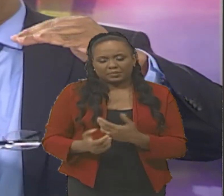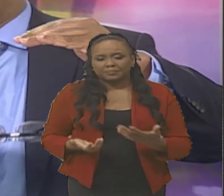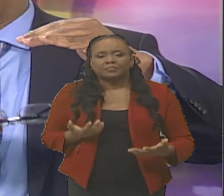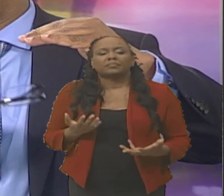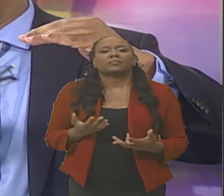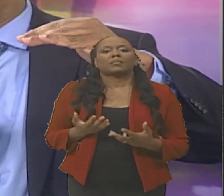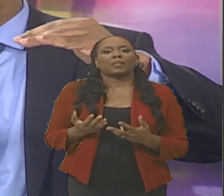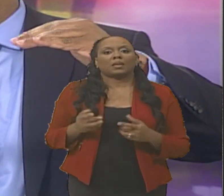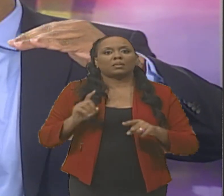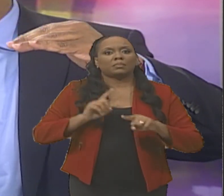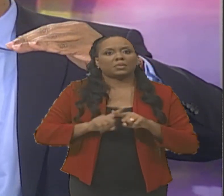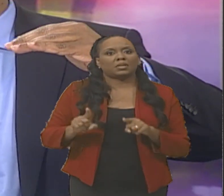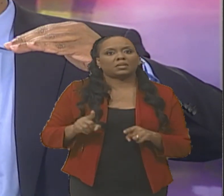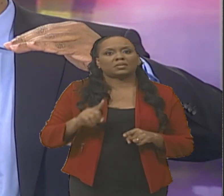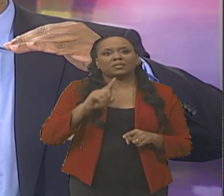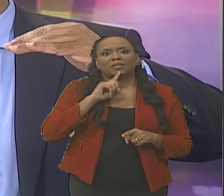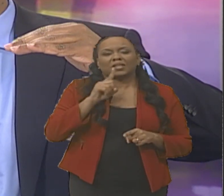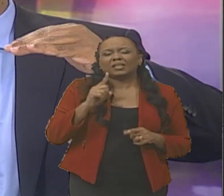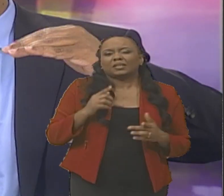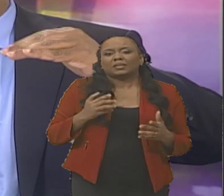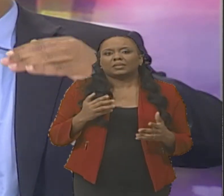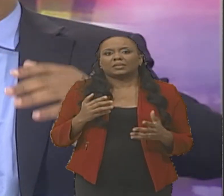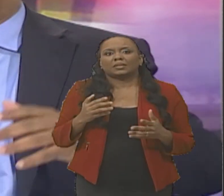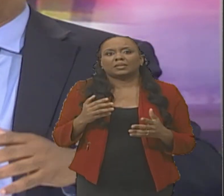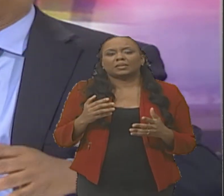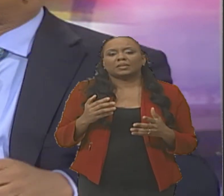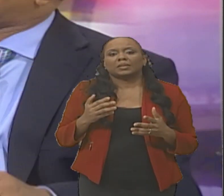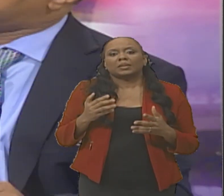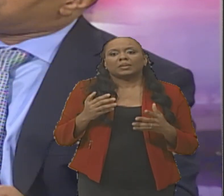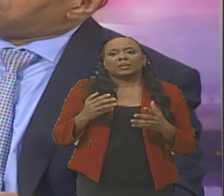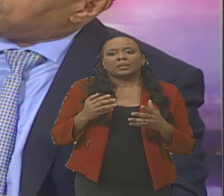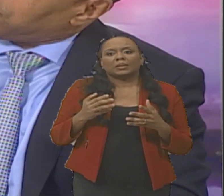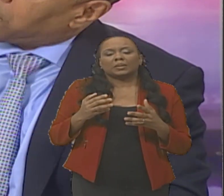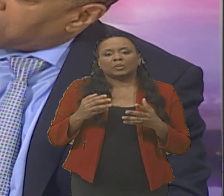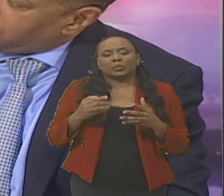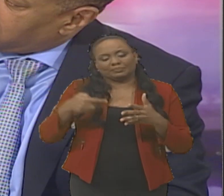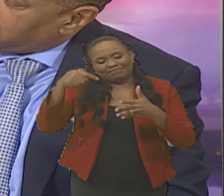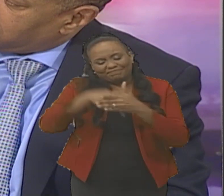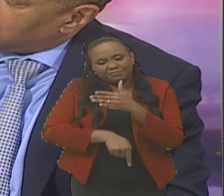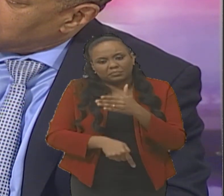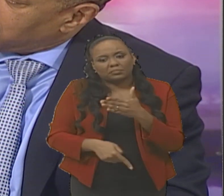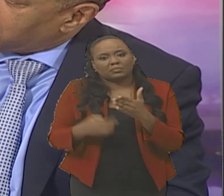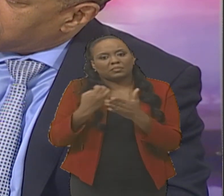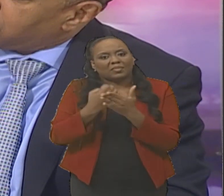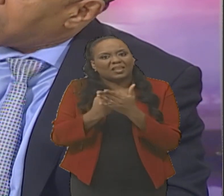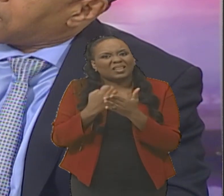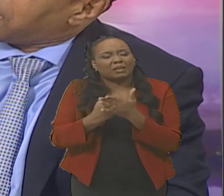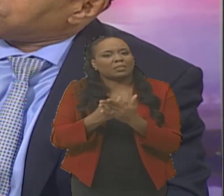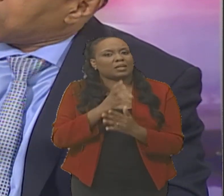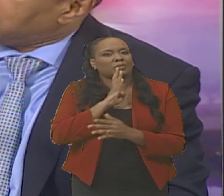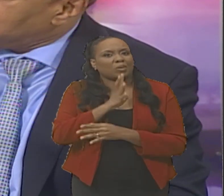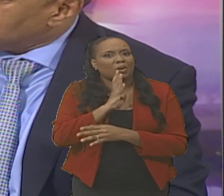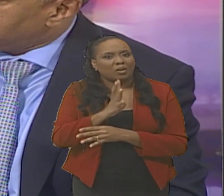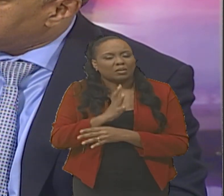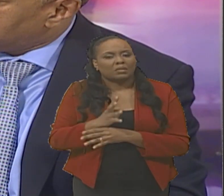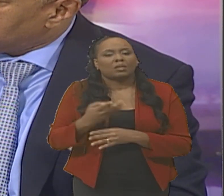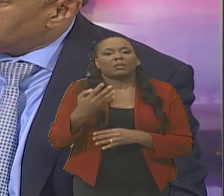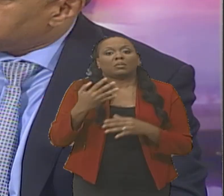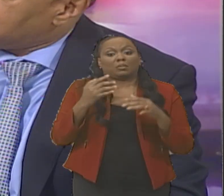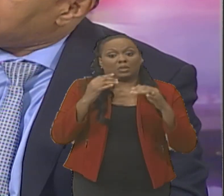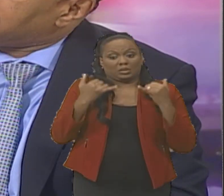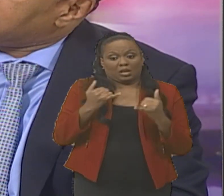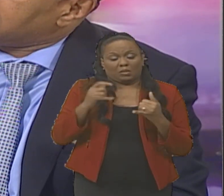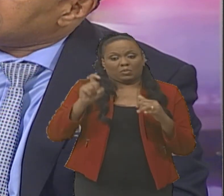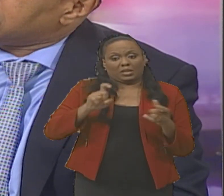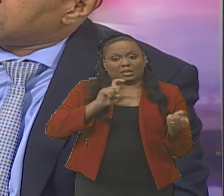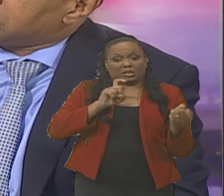But again, that's more of a medium-term position. We first have to recover from where we are and then transform to where we want